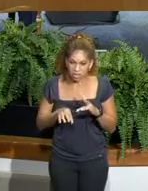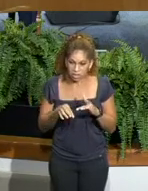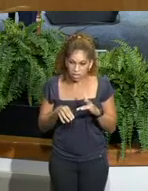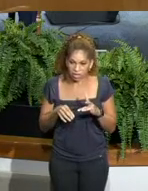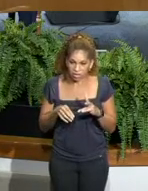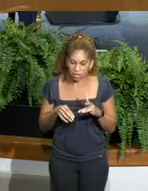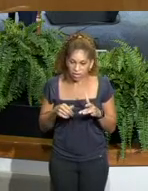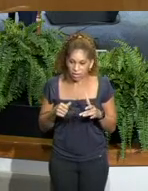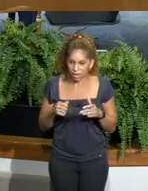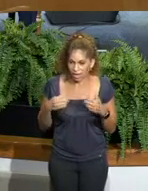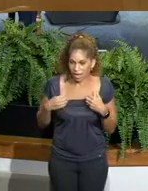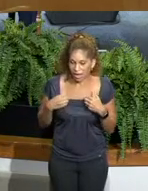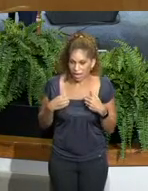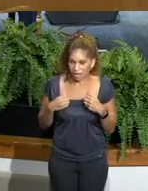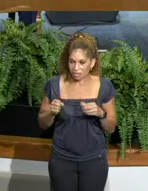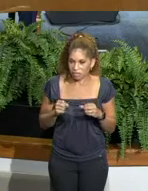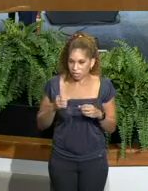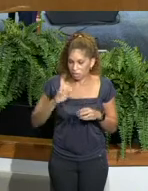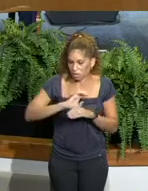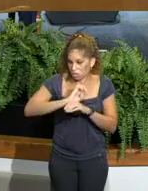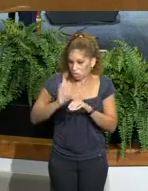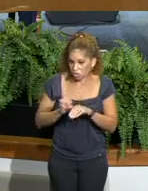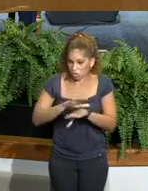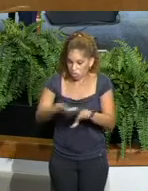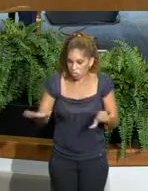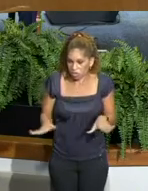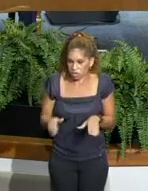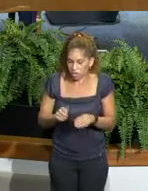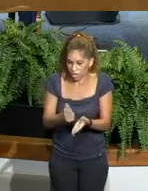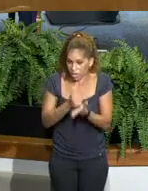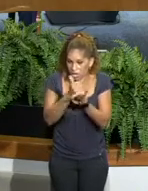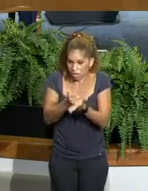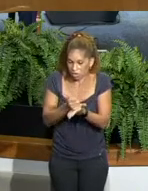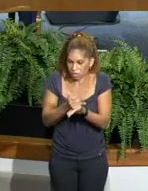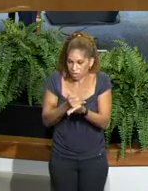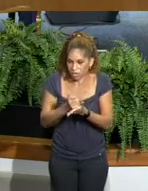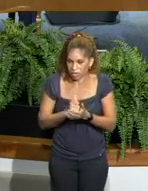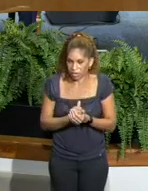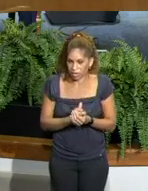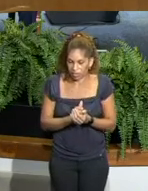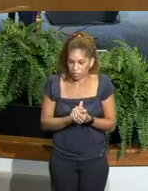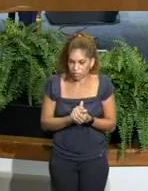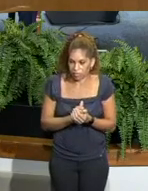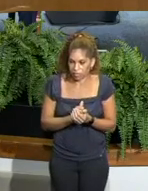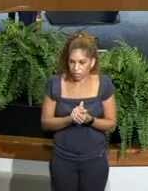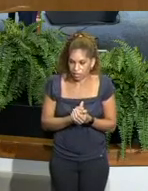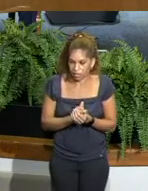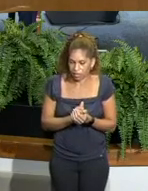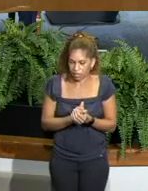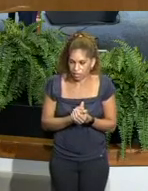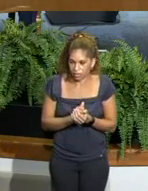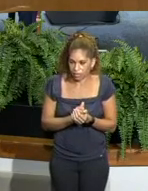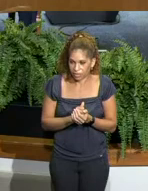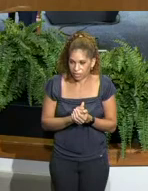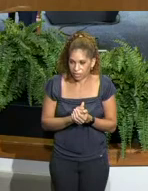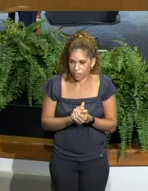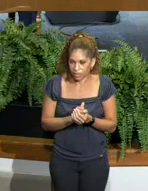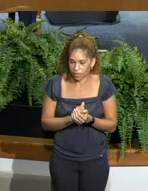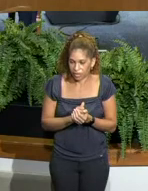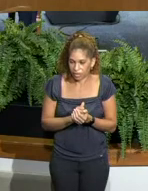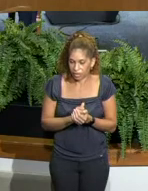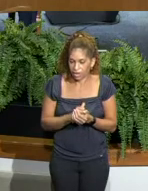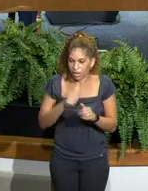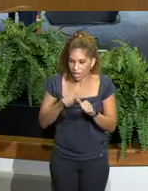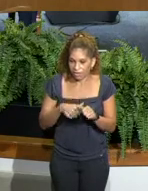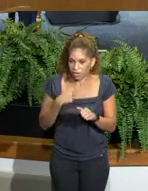black folk from 400 years to get to 725, because slavery was zero. For